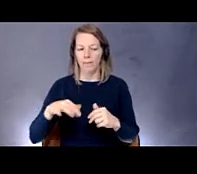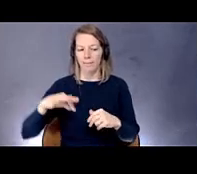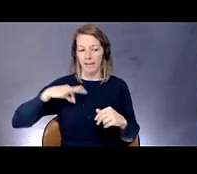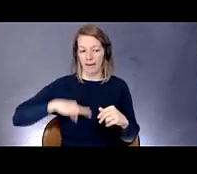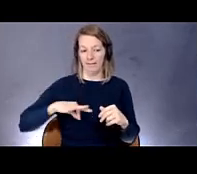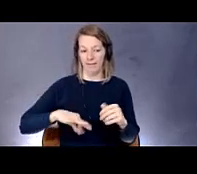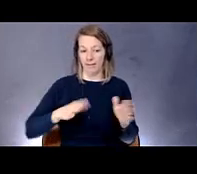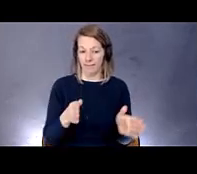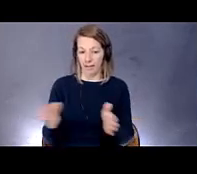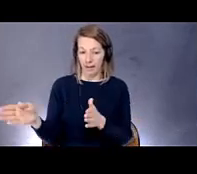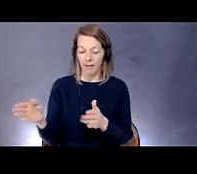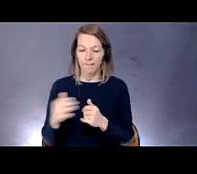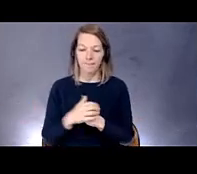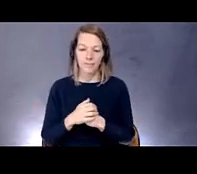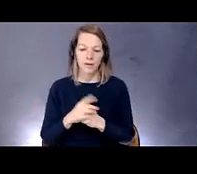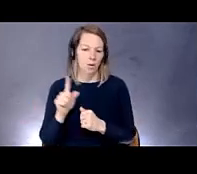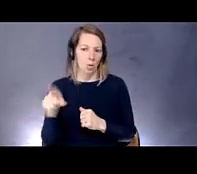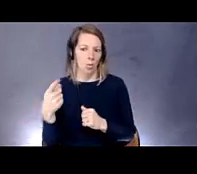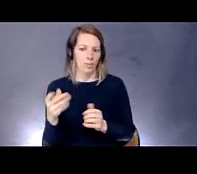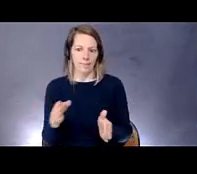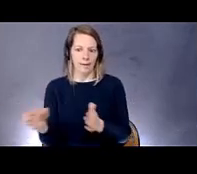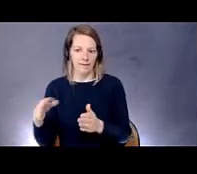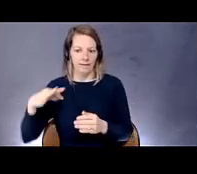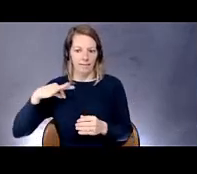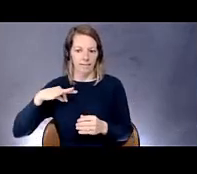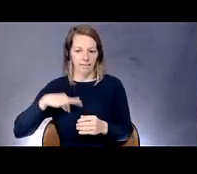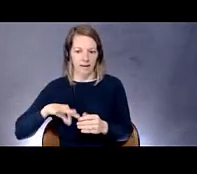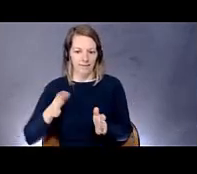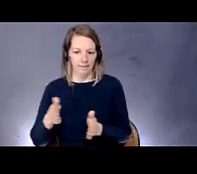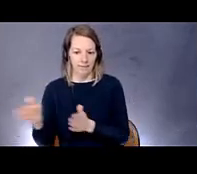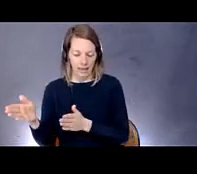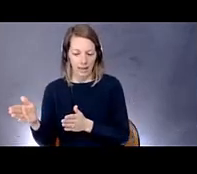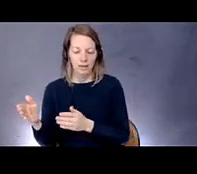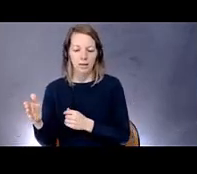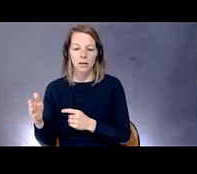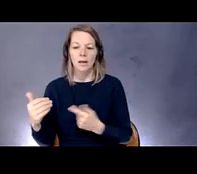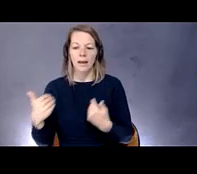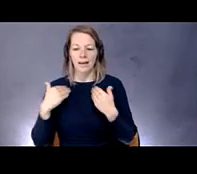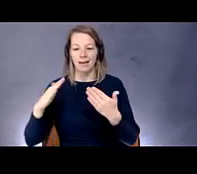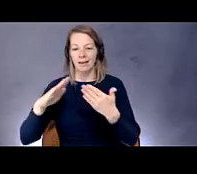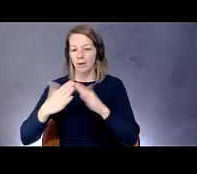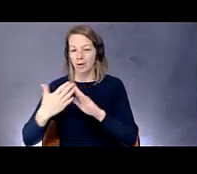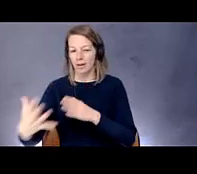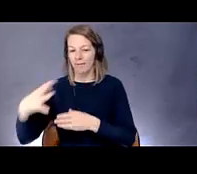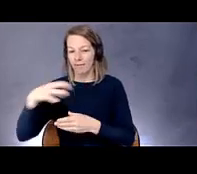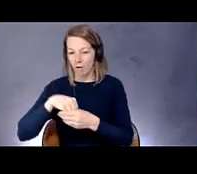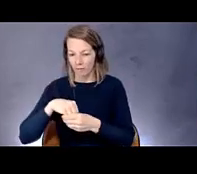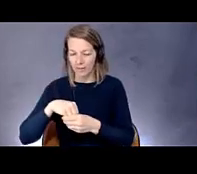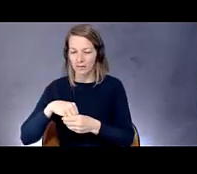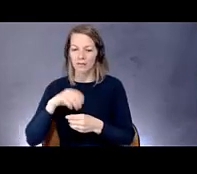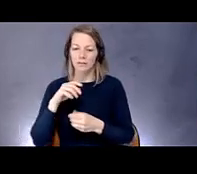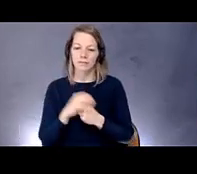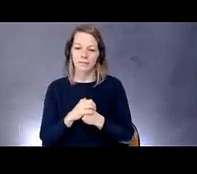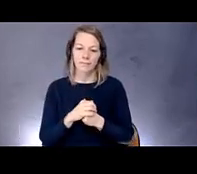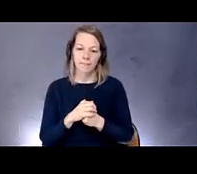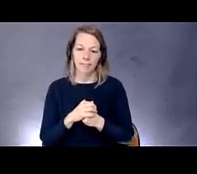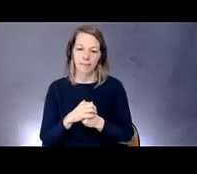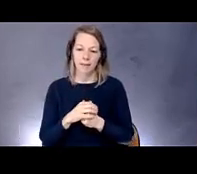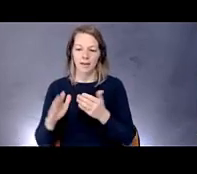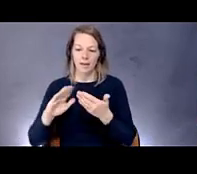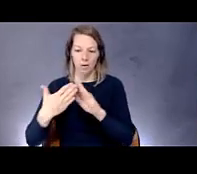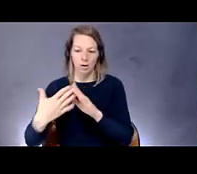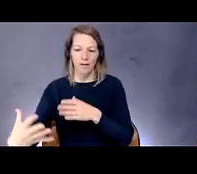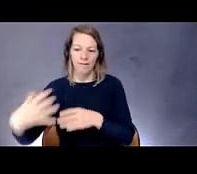of the only benefit plan in our marketplace, at least, that had community involvement in building out that benefit plan. Community